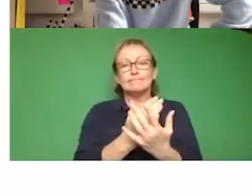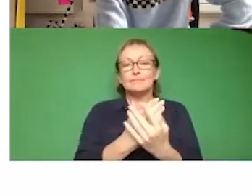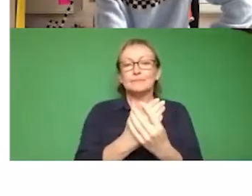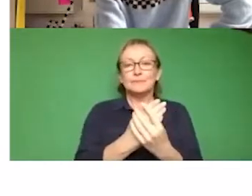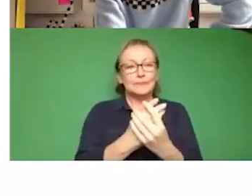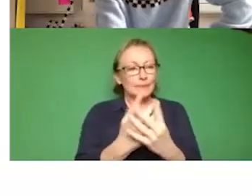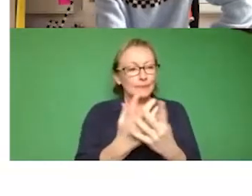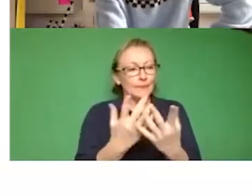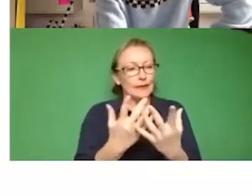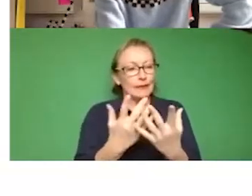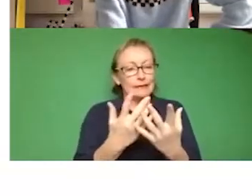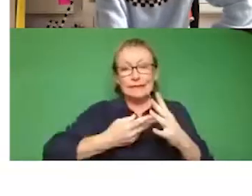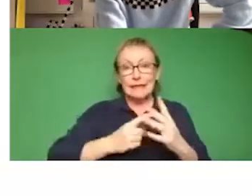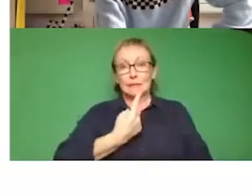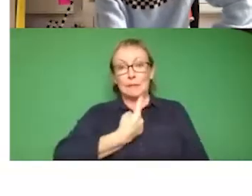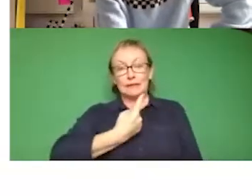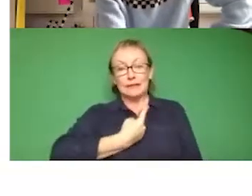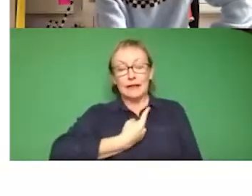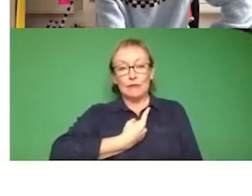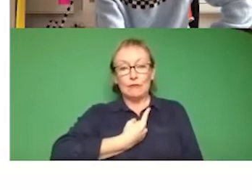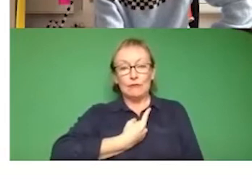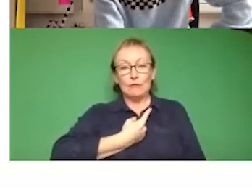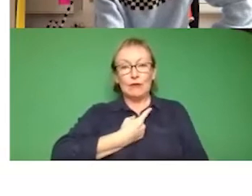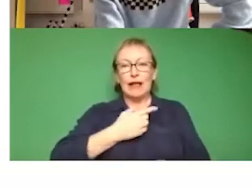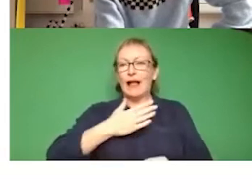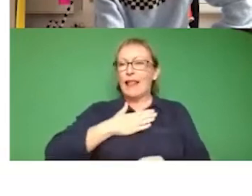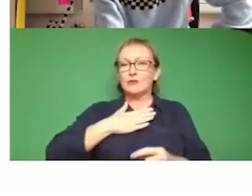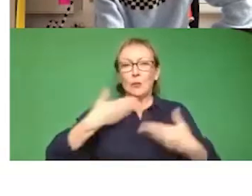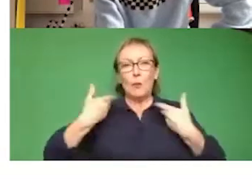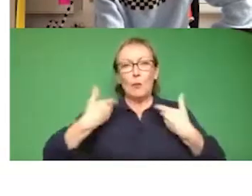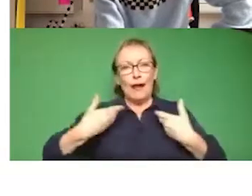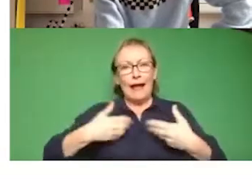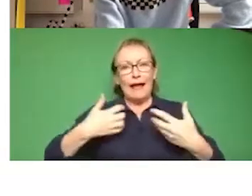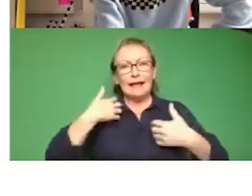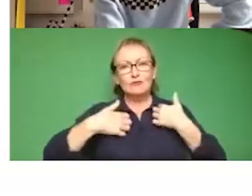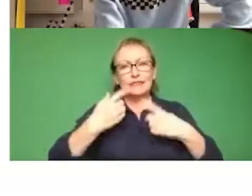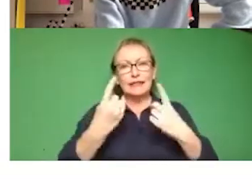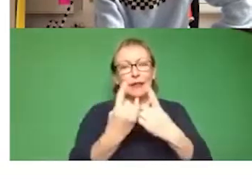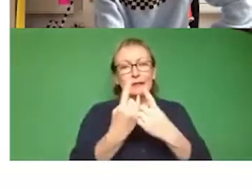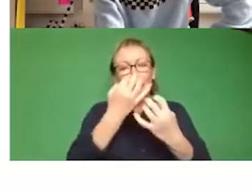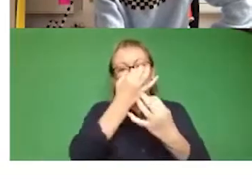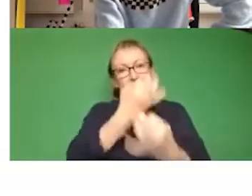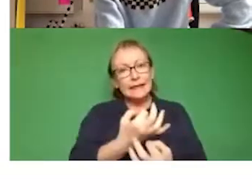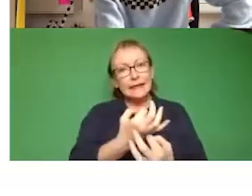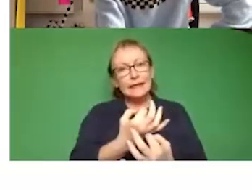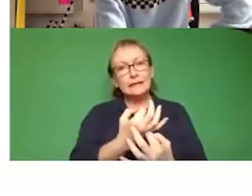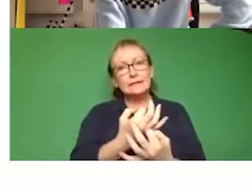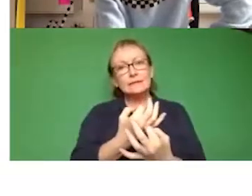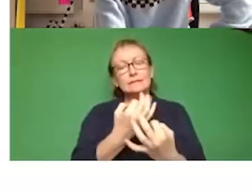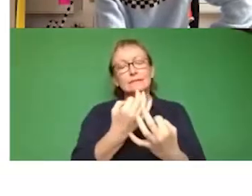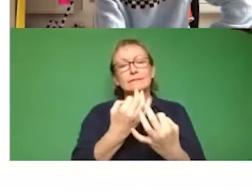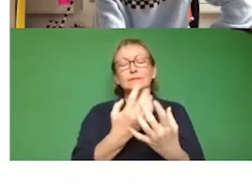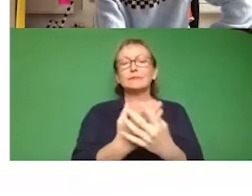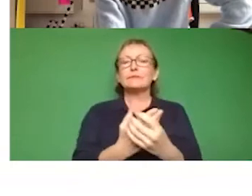as a designer, and also just somebody who likes to wear interesting things, that I thought was really appealing. I thought it was something to do with that.